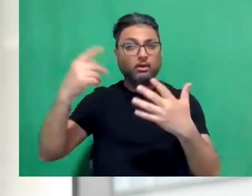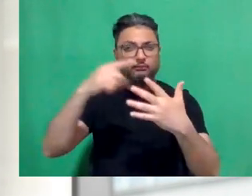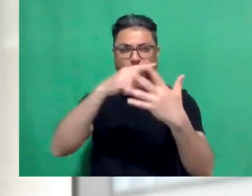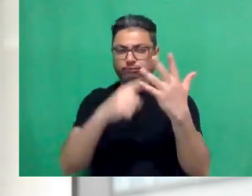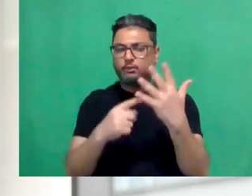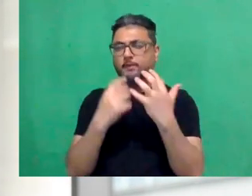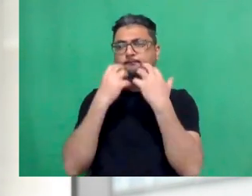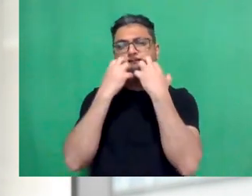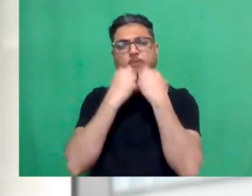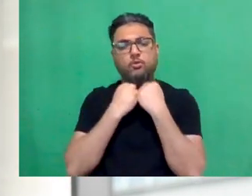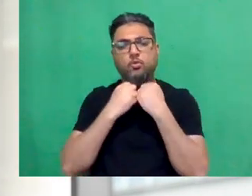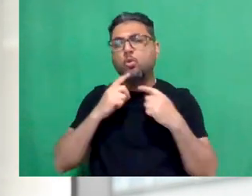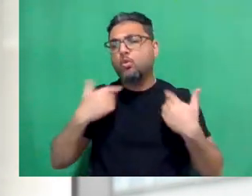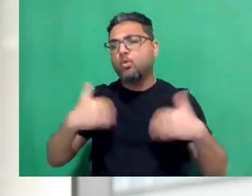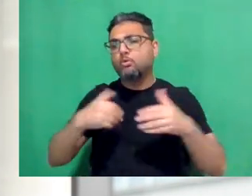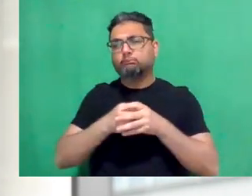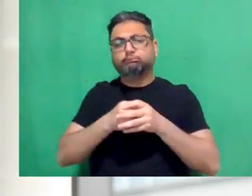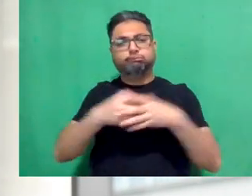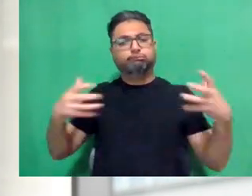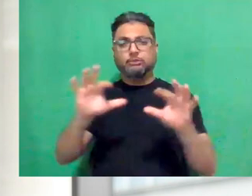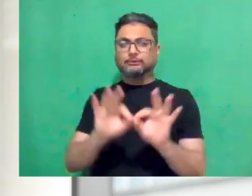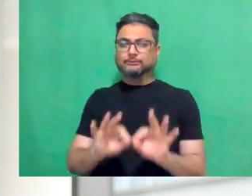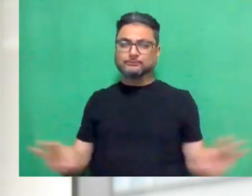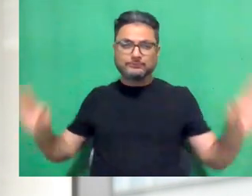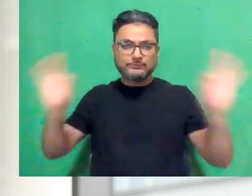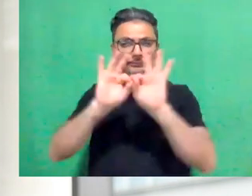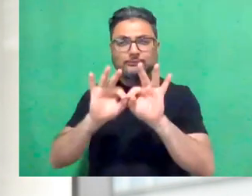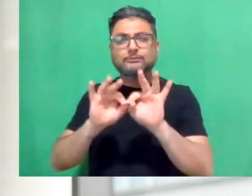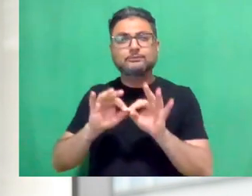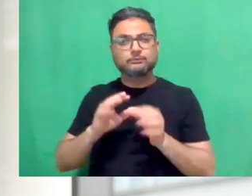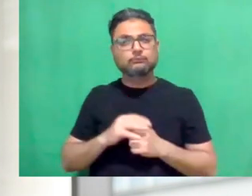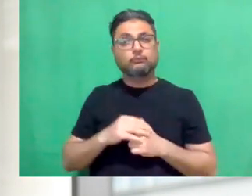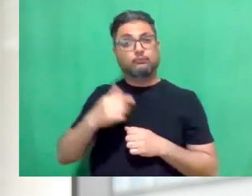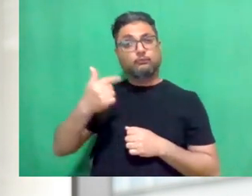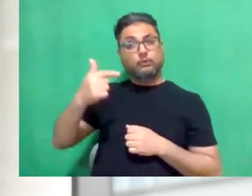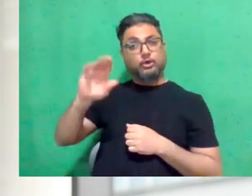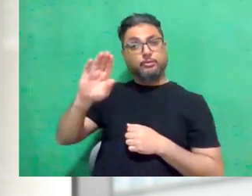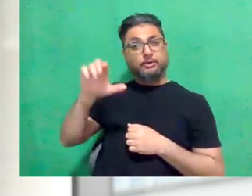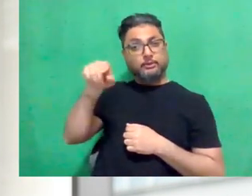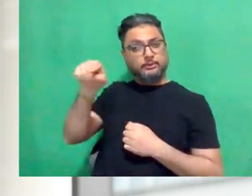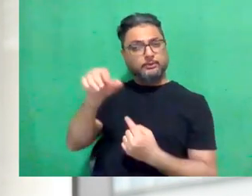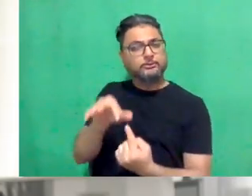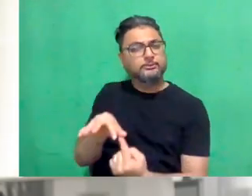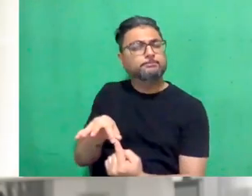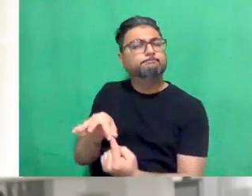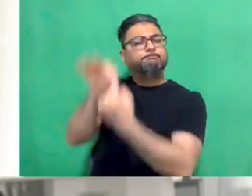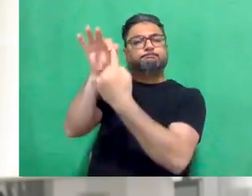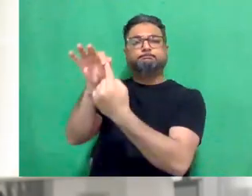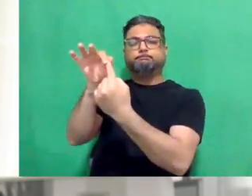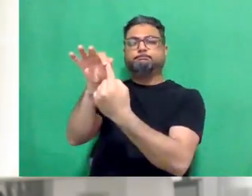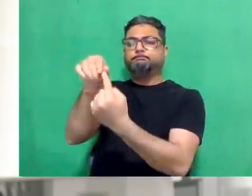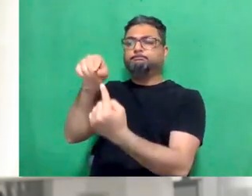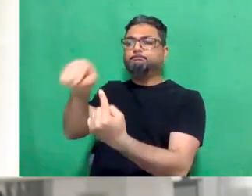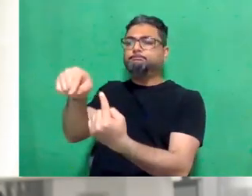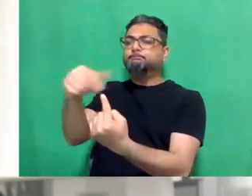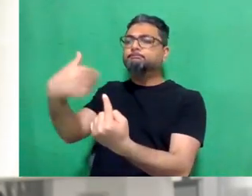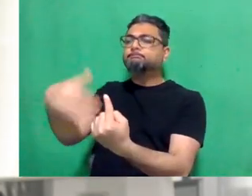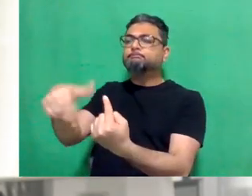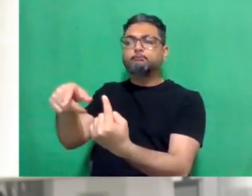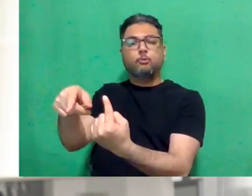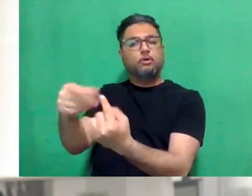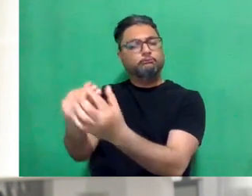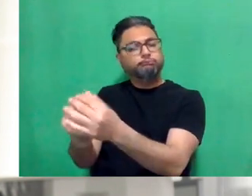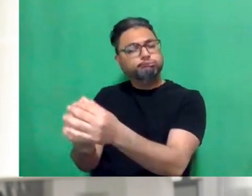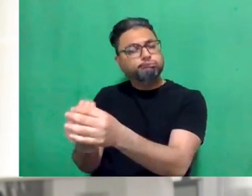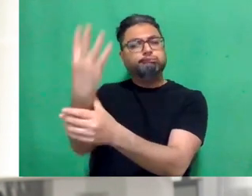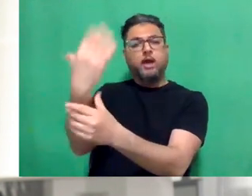of the utmost importance to us and make George Brown a very special place to learn and grow. Our world has changed so much since